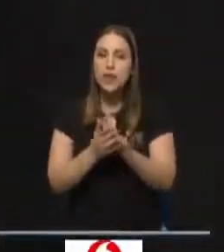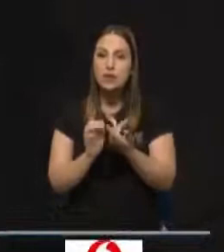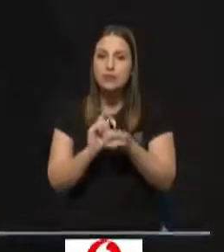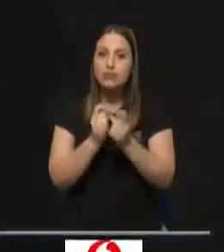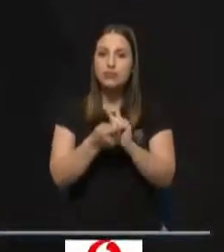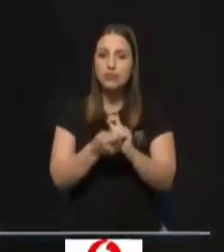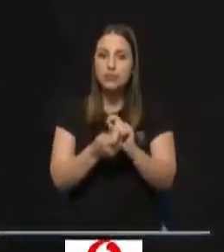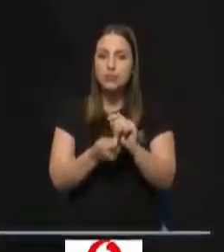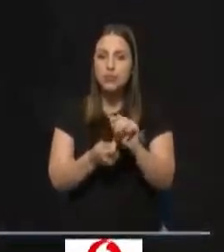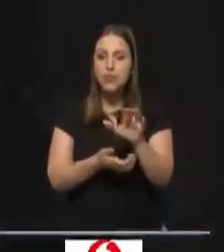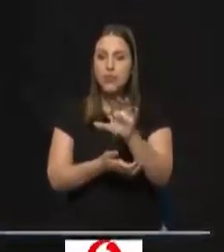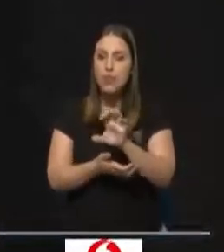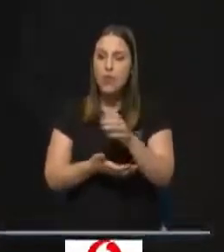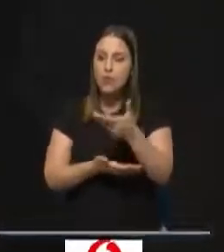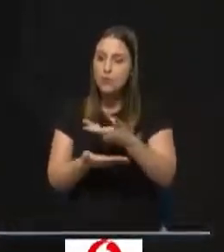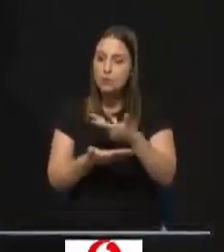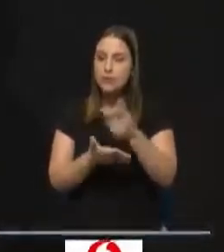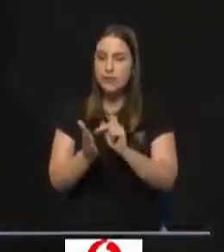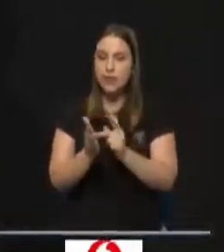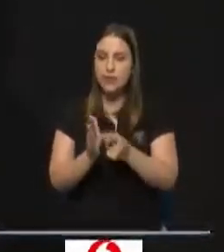to change the way we